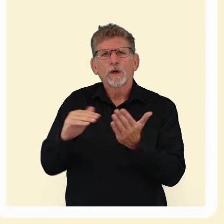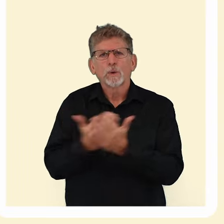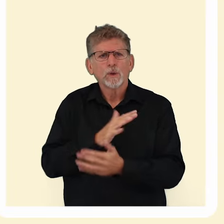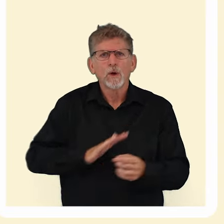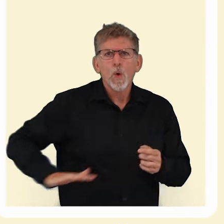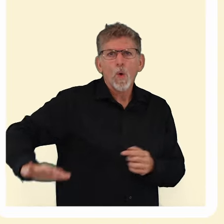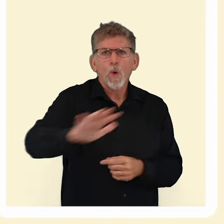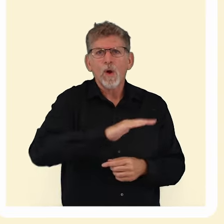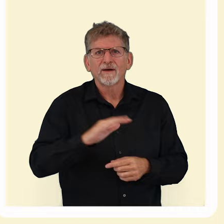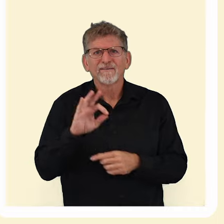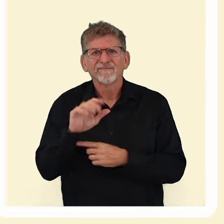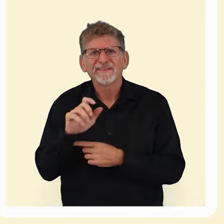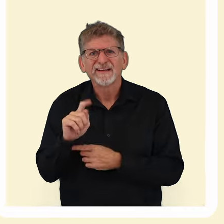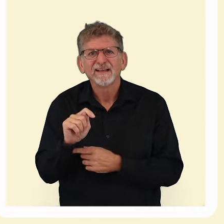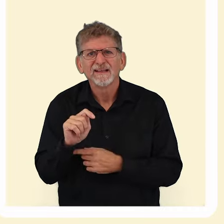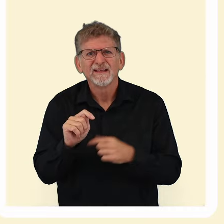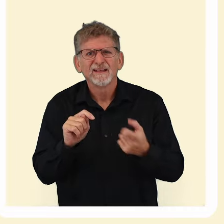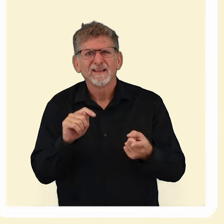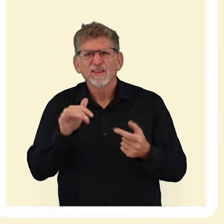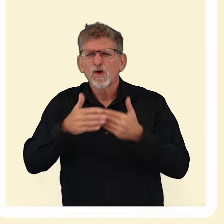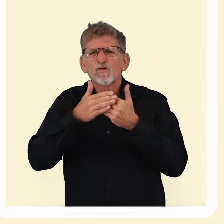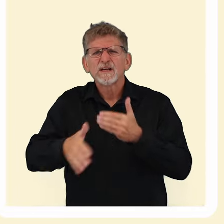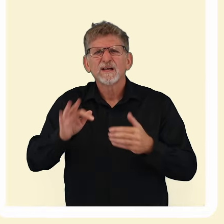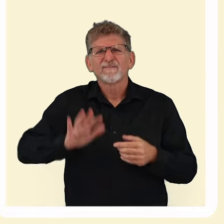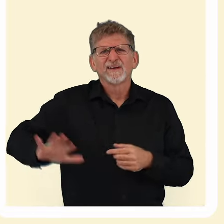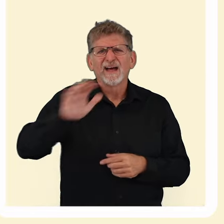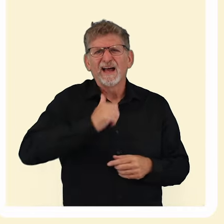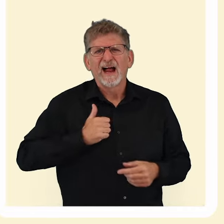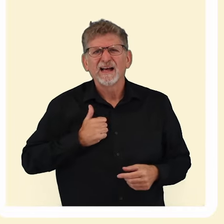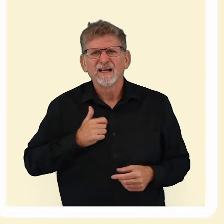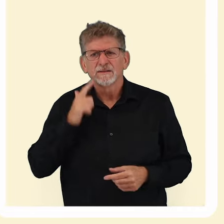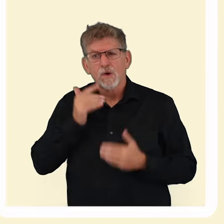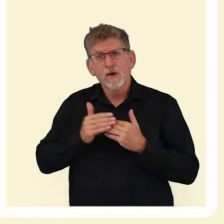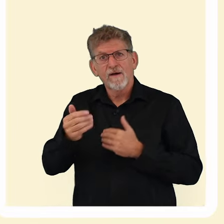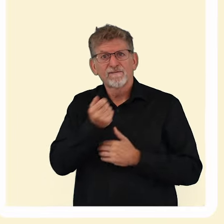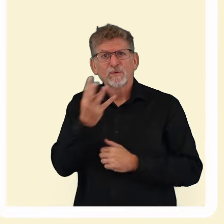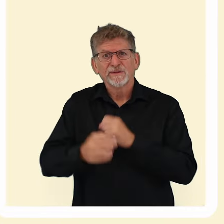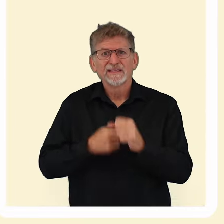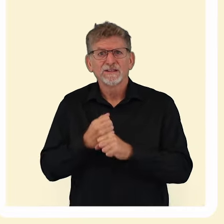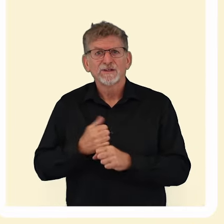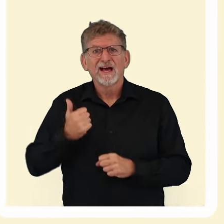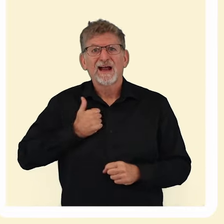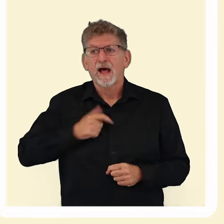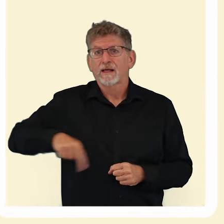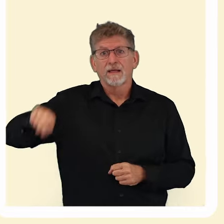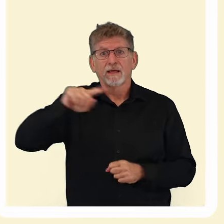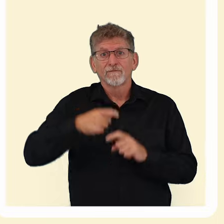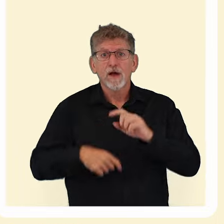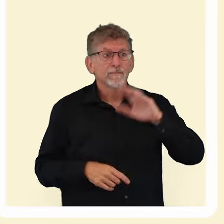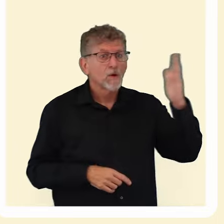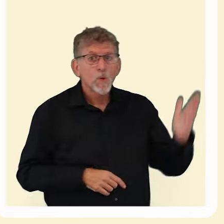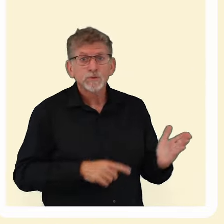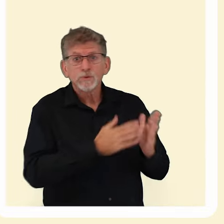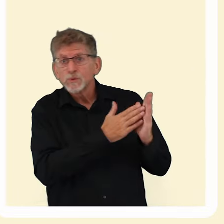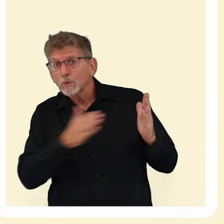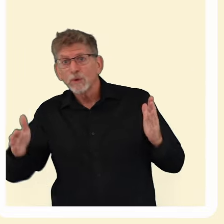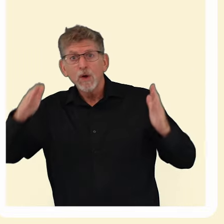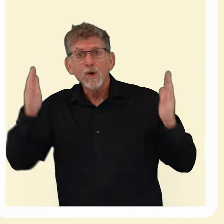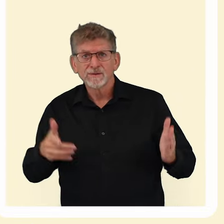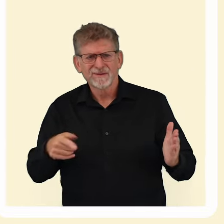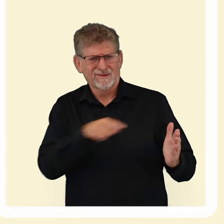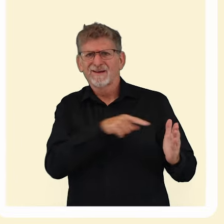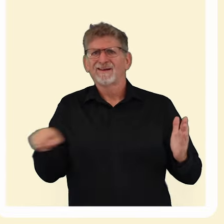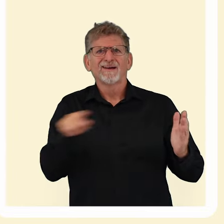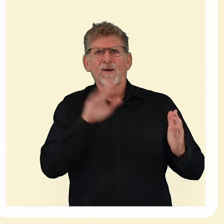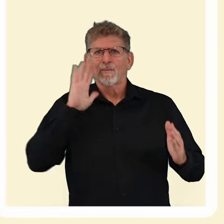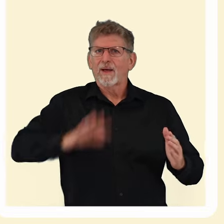in the next few years, all Canadians from coast to coast to coast will benefit from modern, fully accessible trains. So we